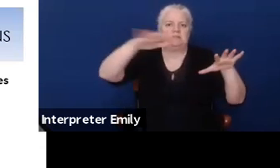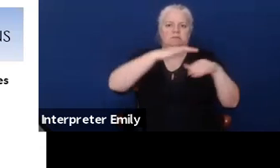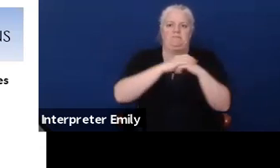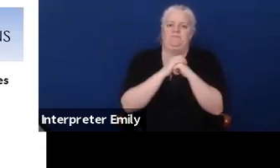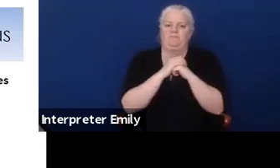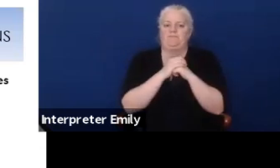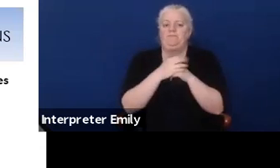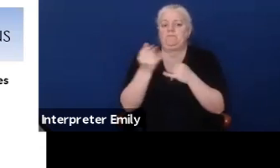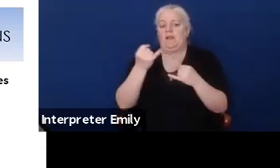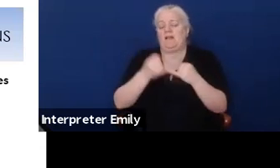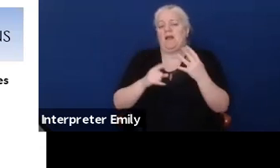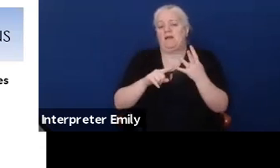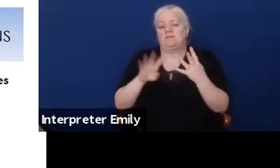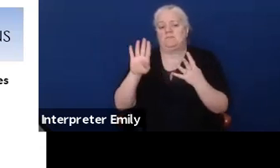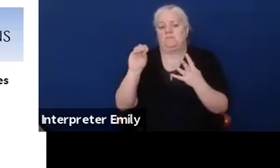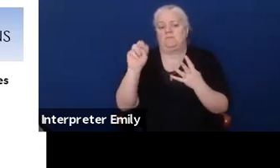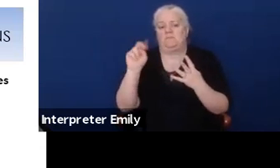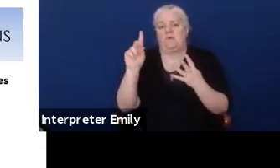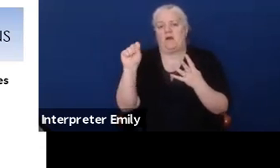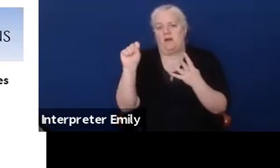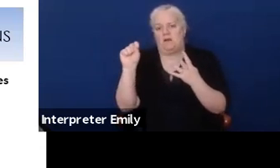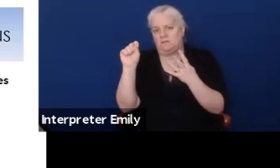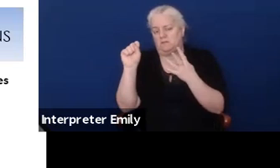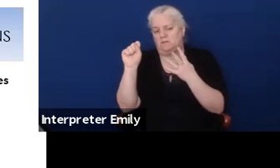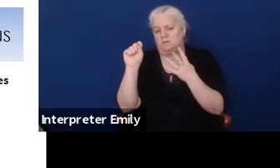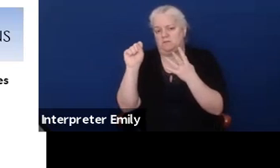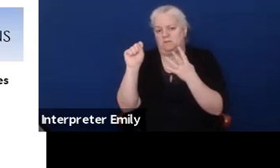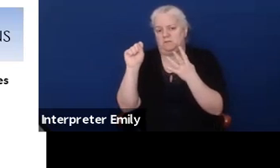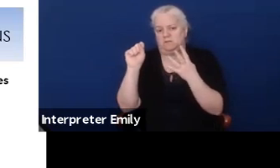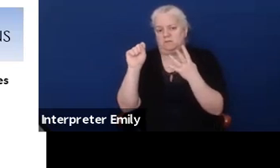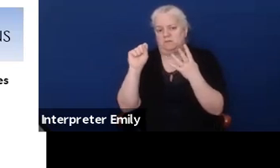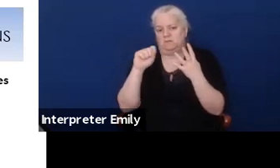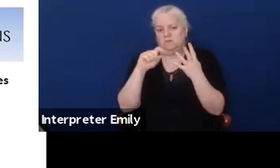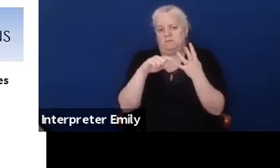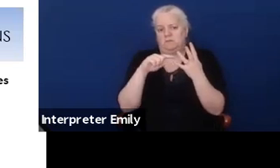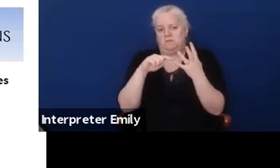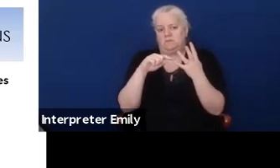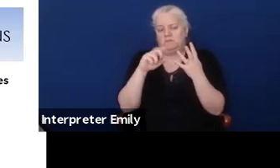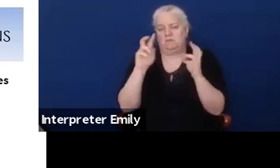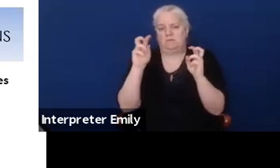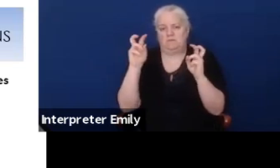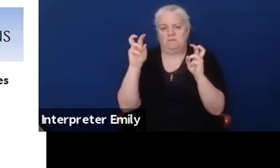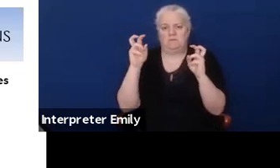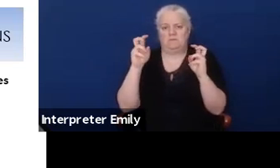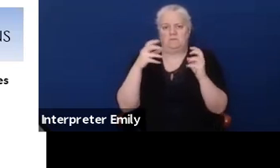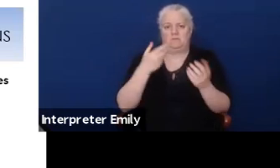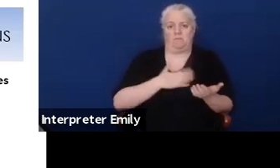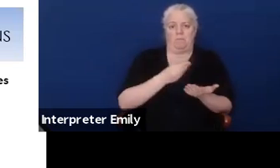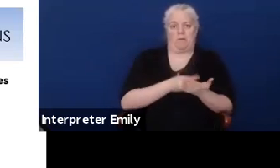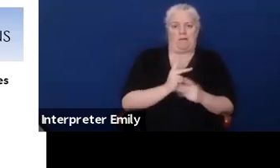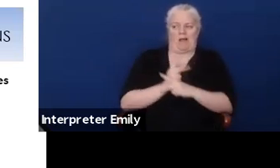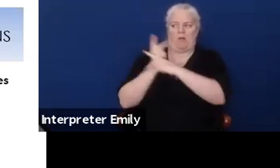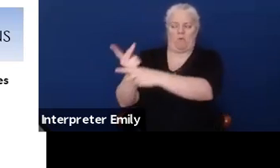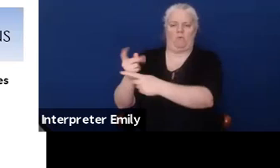is bonds. It's a situation that you give a loan to a company. It's a good way to invest